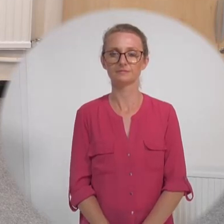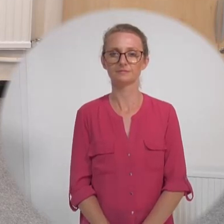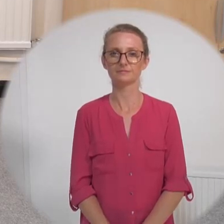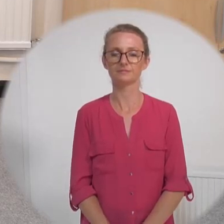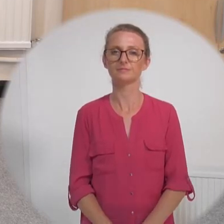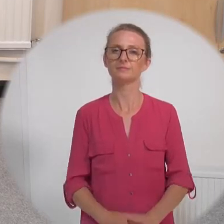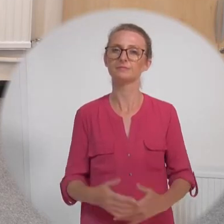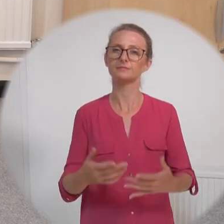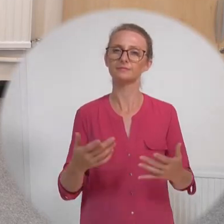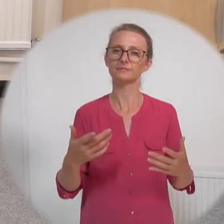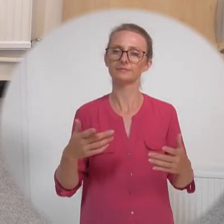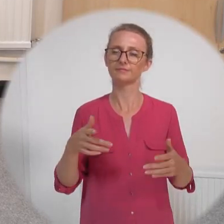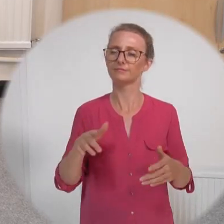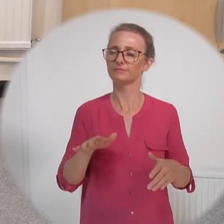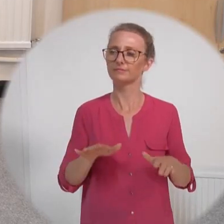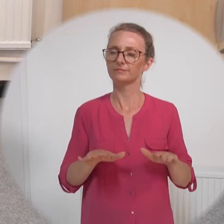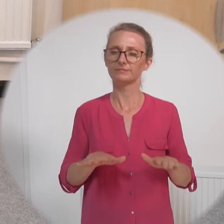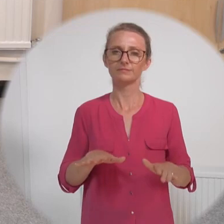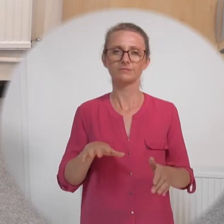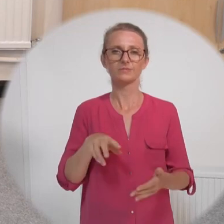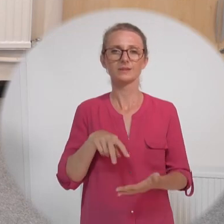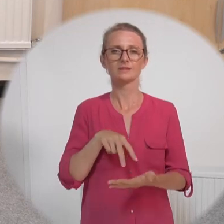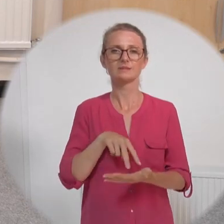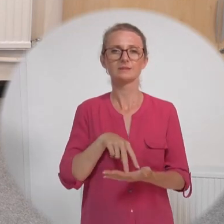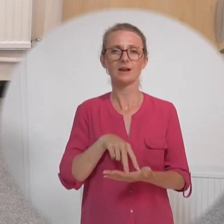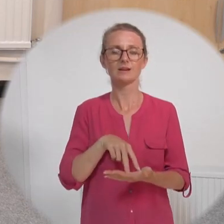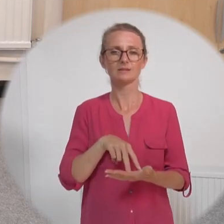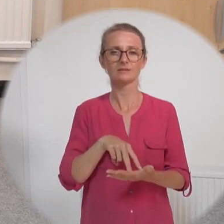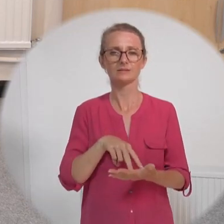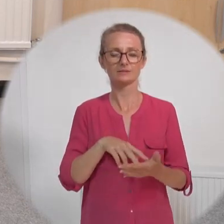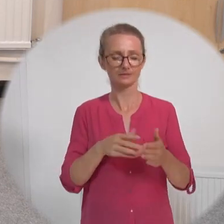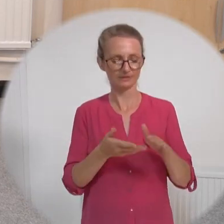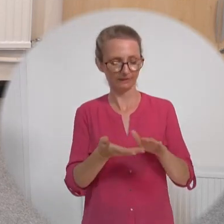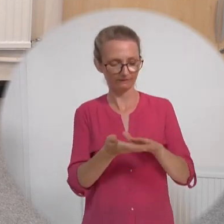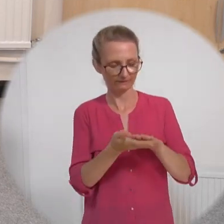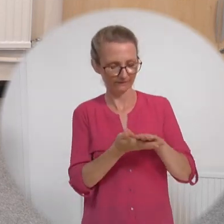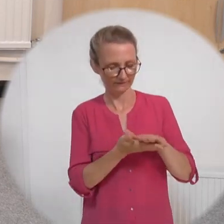And just stand for a moment. Notice what you feel under your feet.